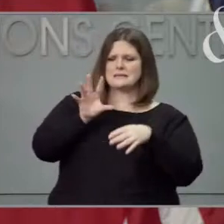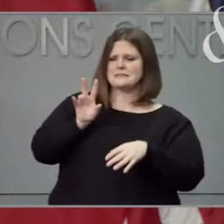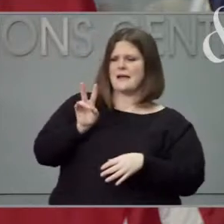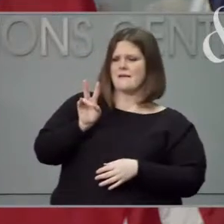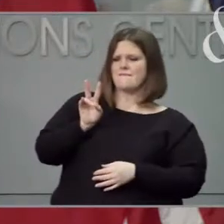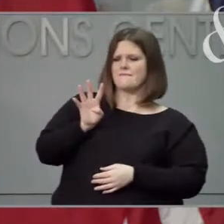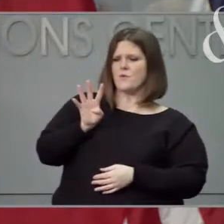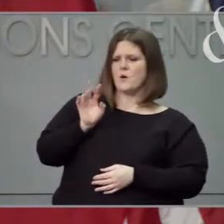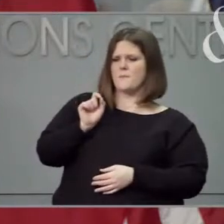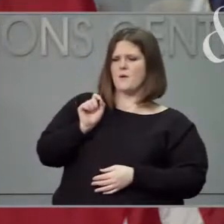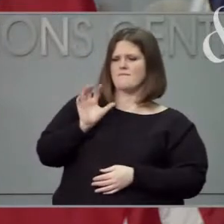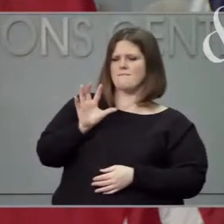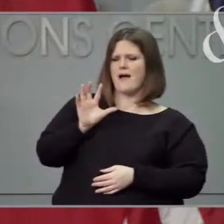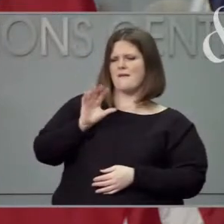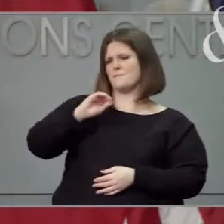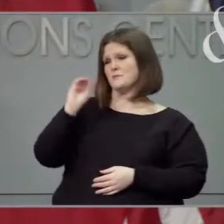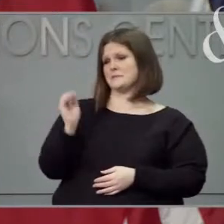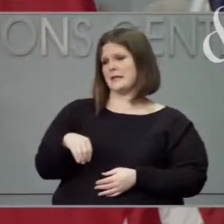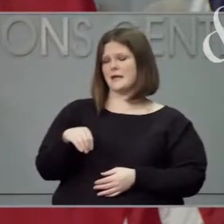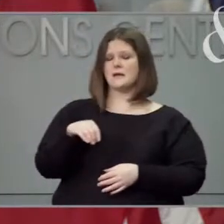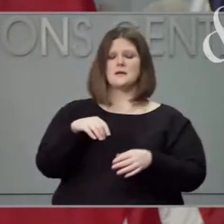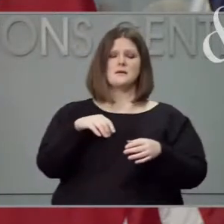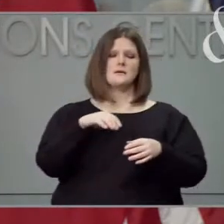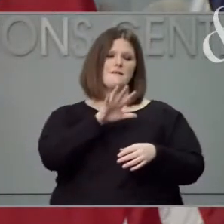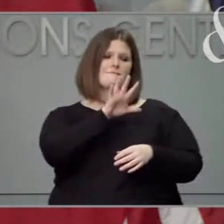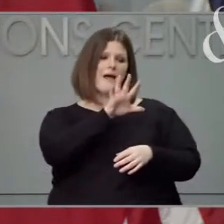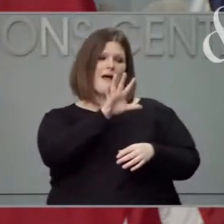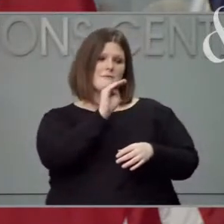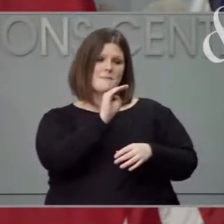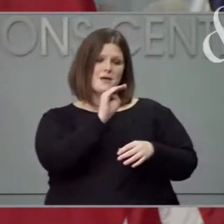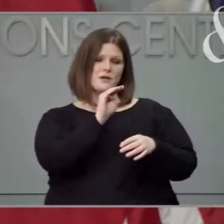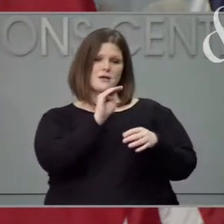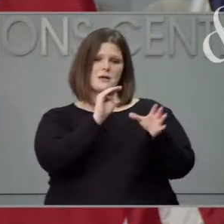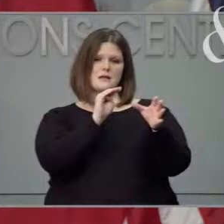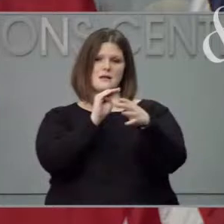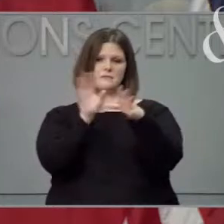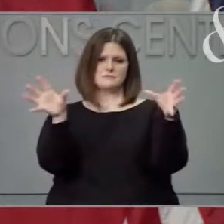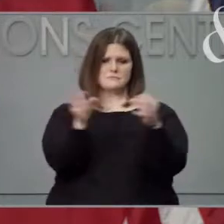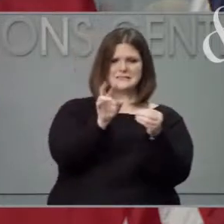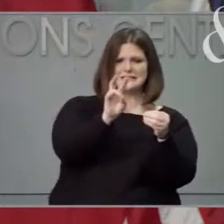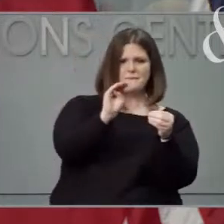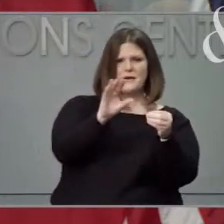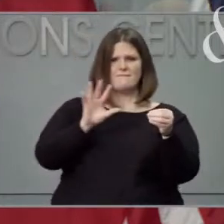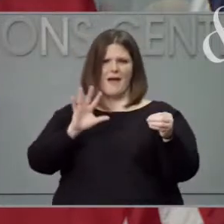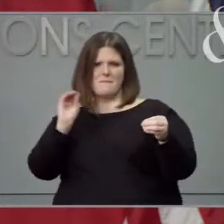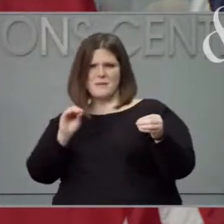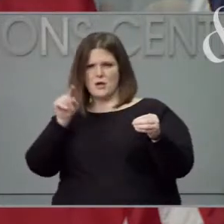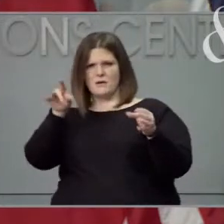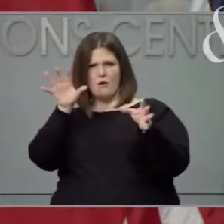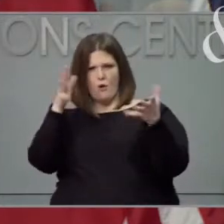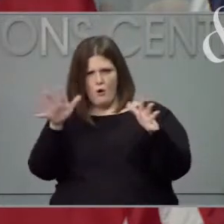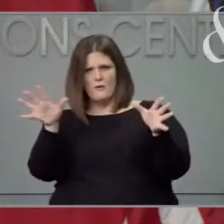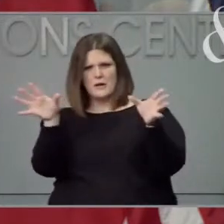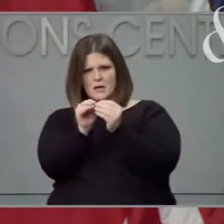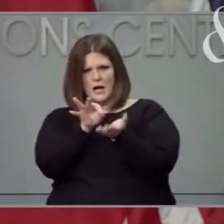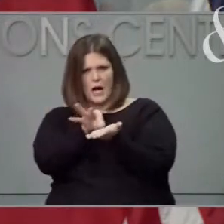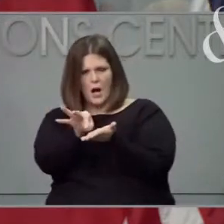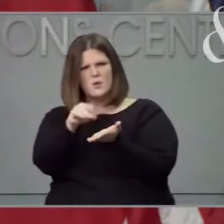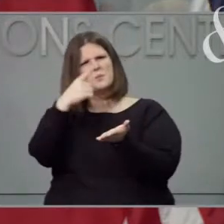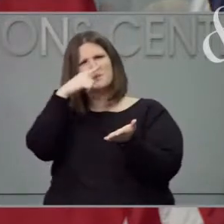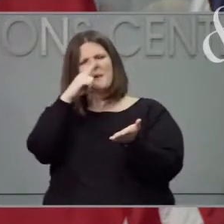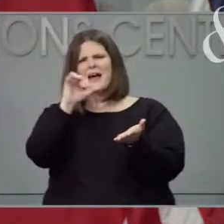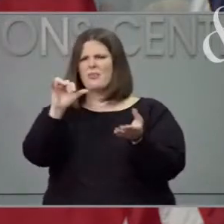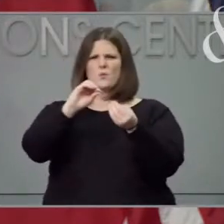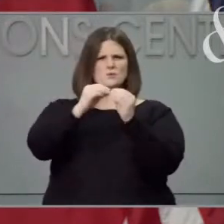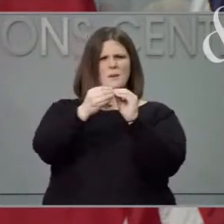74.56%, over 5 million out of 7 million. Could you explain that for me, just to clarify what that means, even though